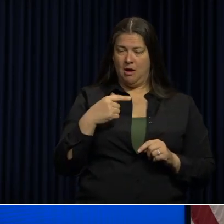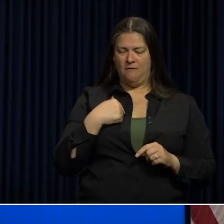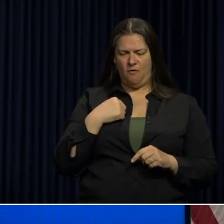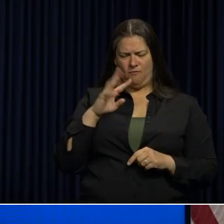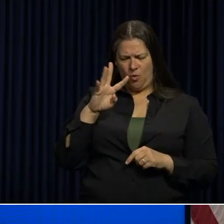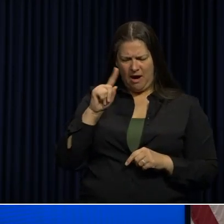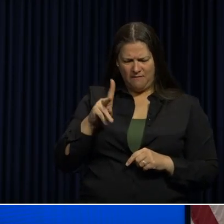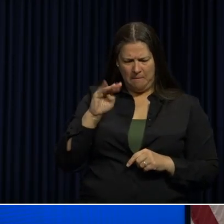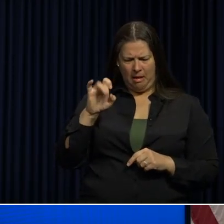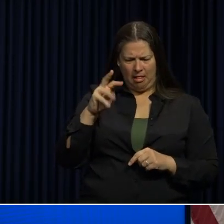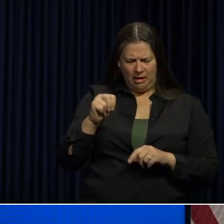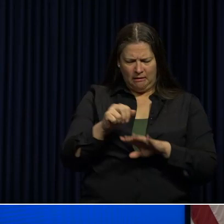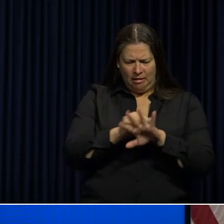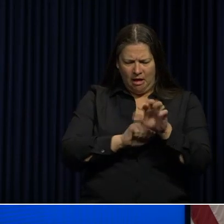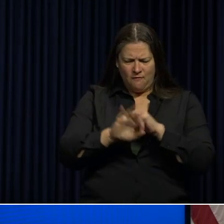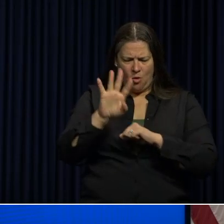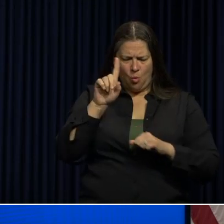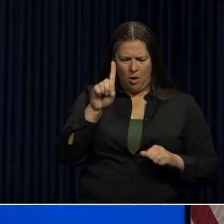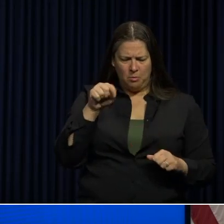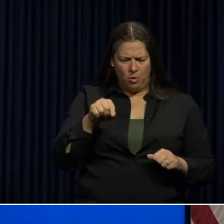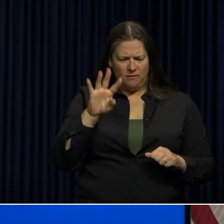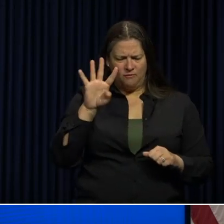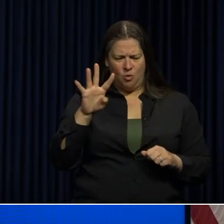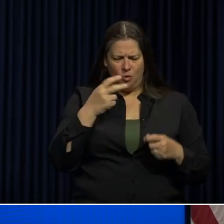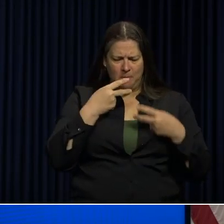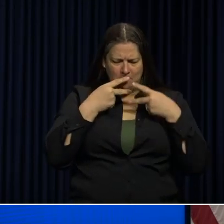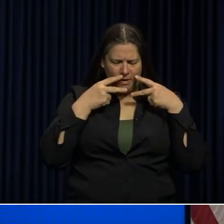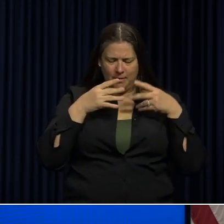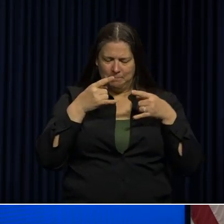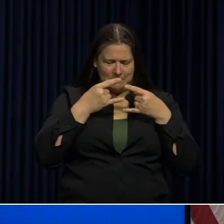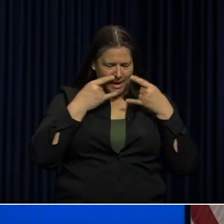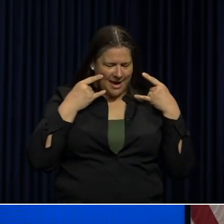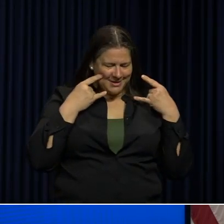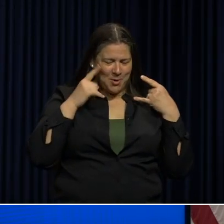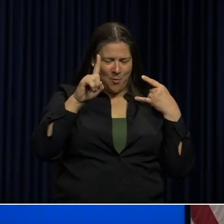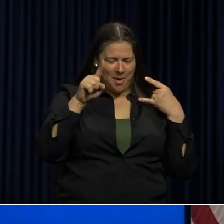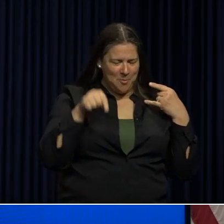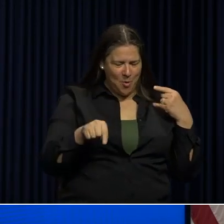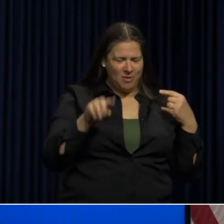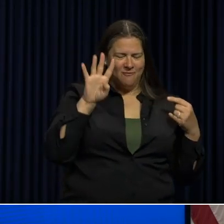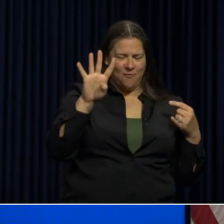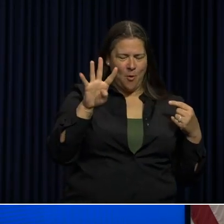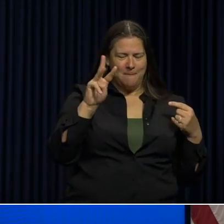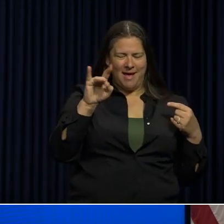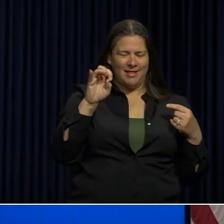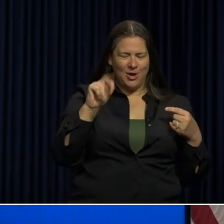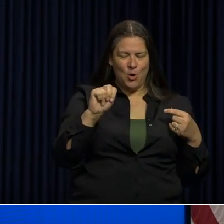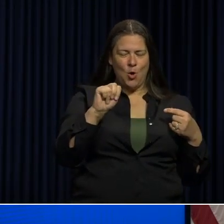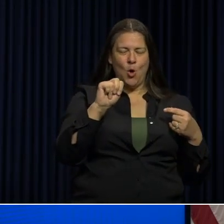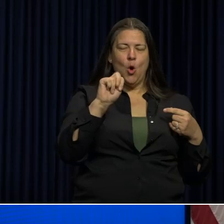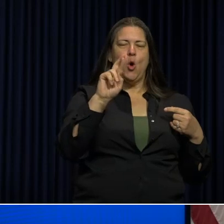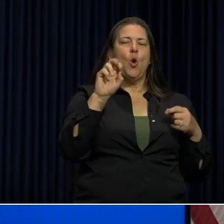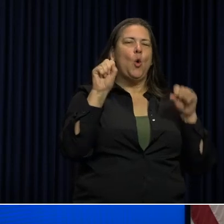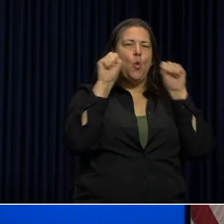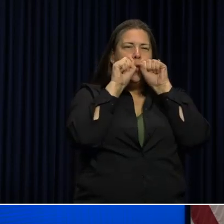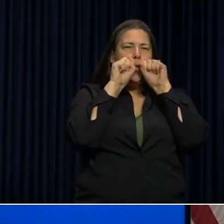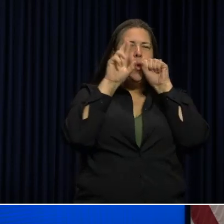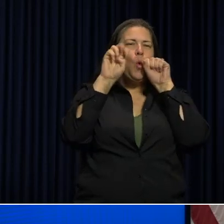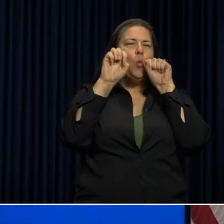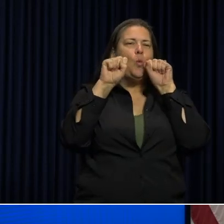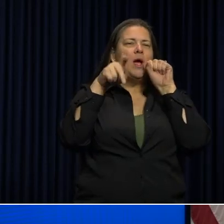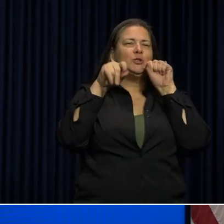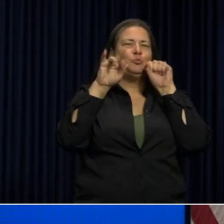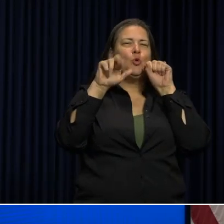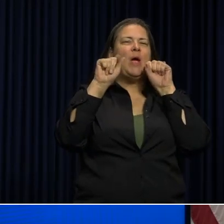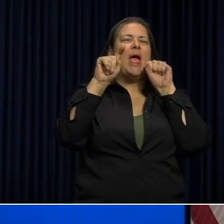gloves, 1.4 million surgical masks, 1.2 million respirator masks. I like hearing that because this was really hard to